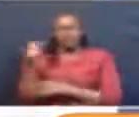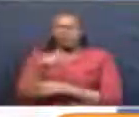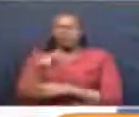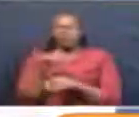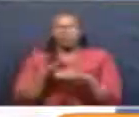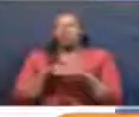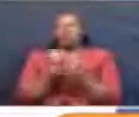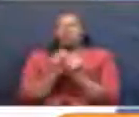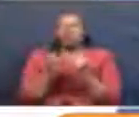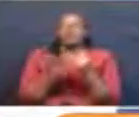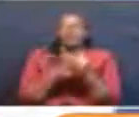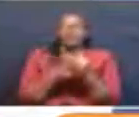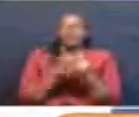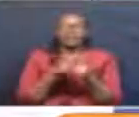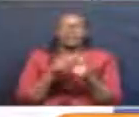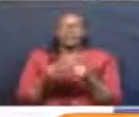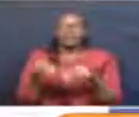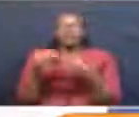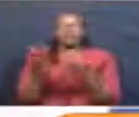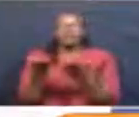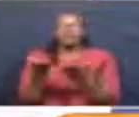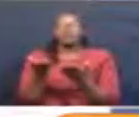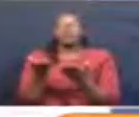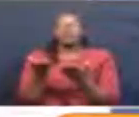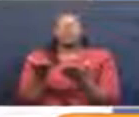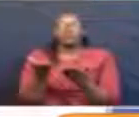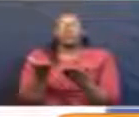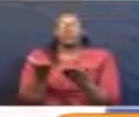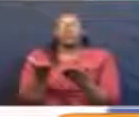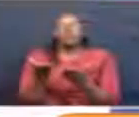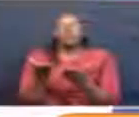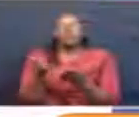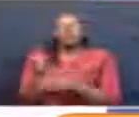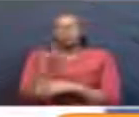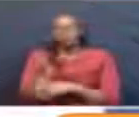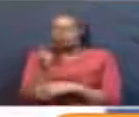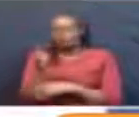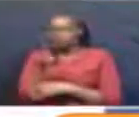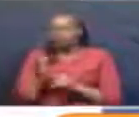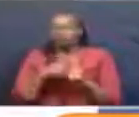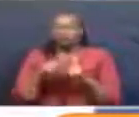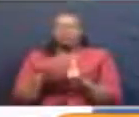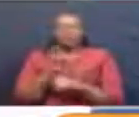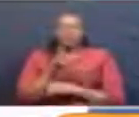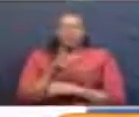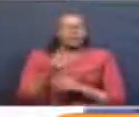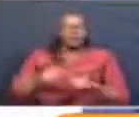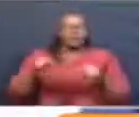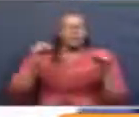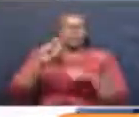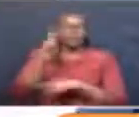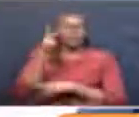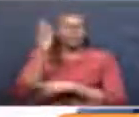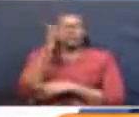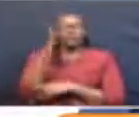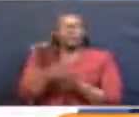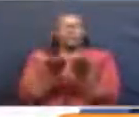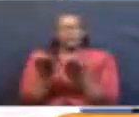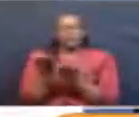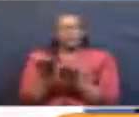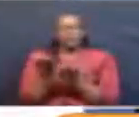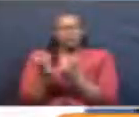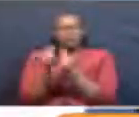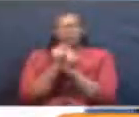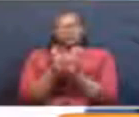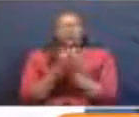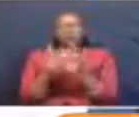in on 17th. They gave the plane. We did the entire surveillance. Look at the chairman of Kenya Forest